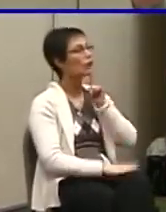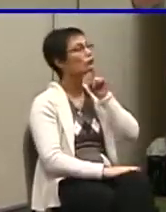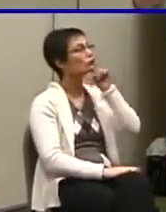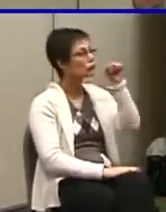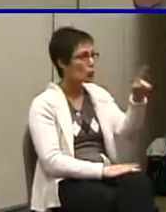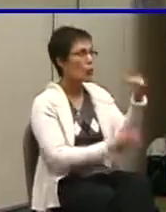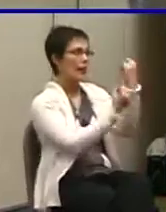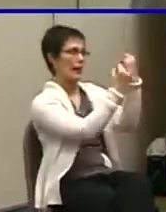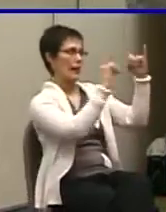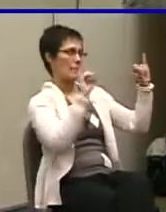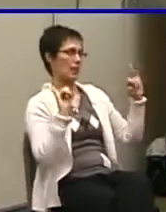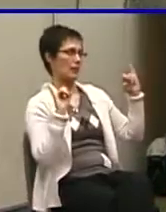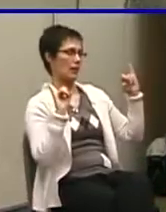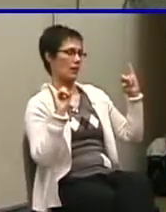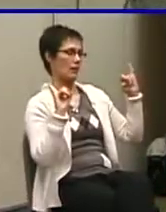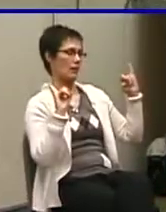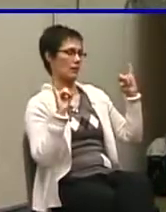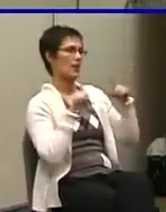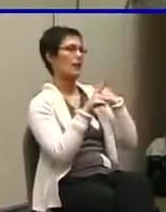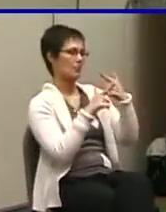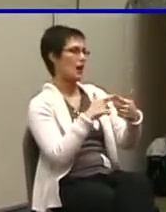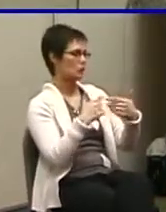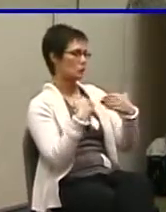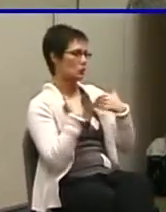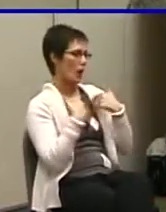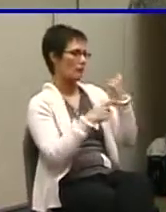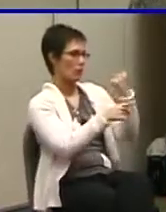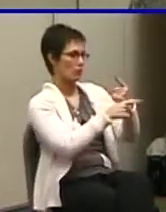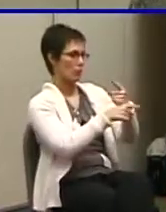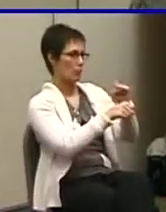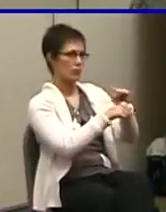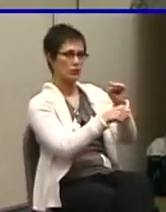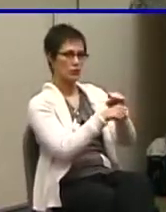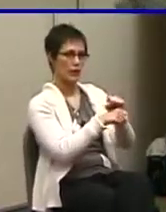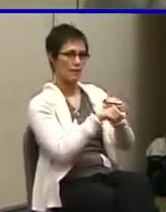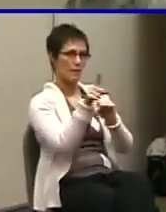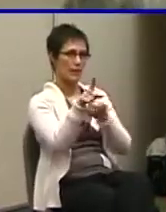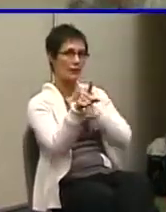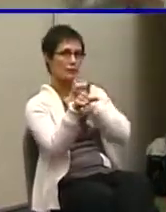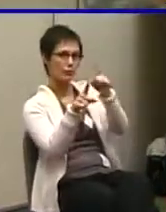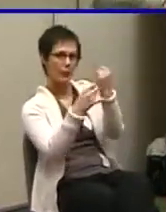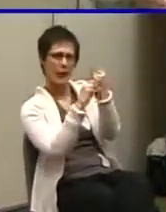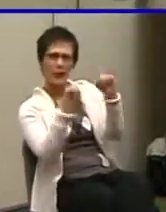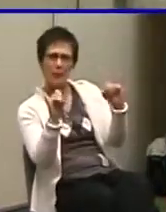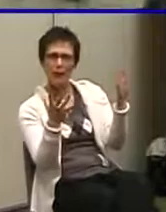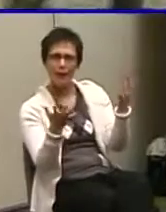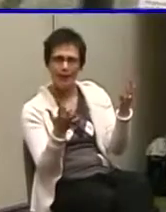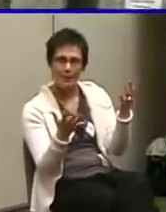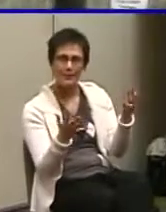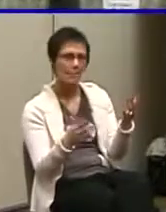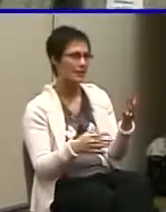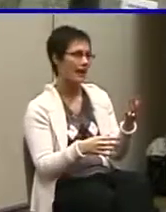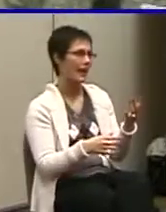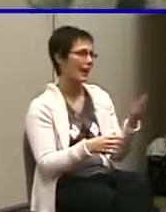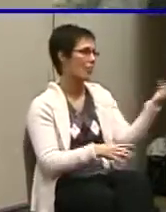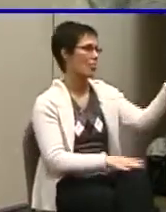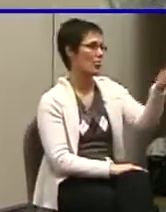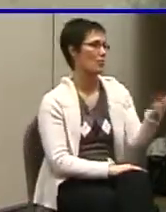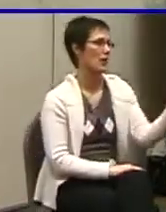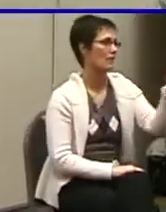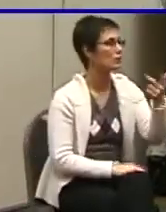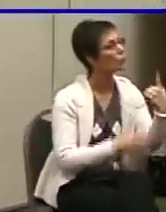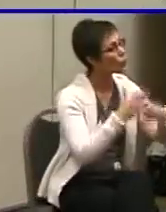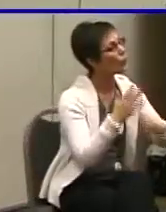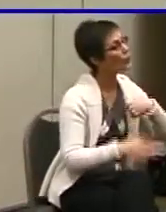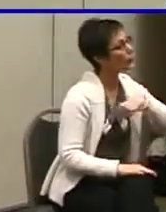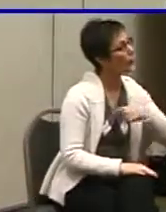independent, you've done an appropriate job. Okay? That means I can't get the 3 of you together and say, what do we